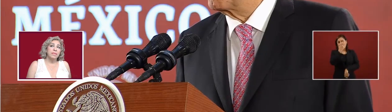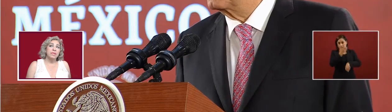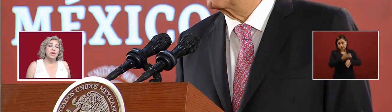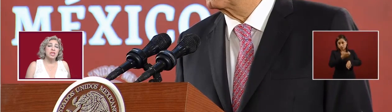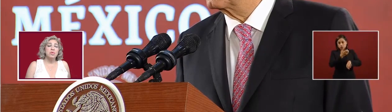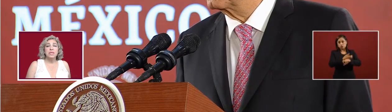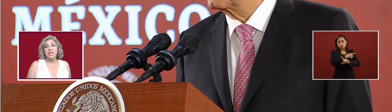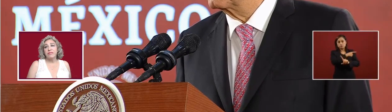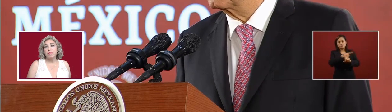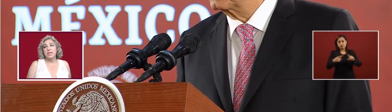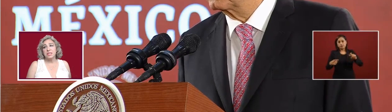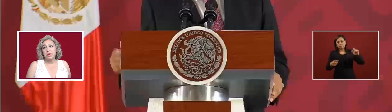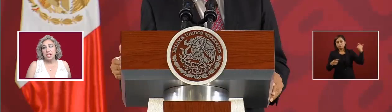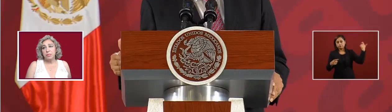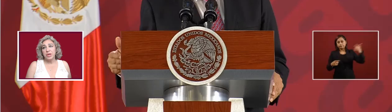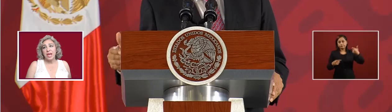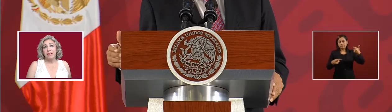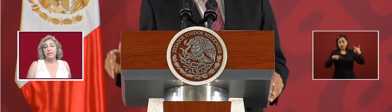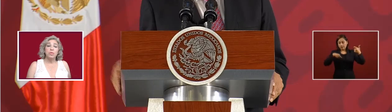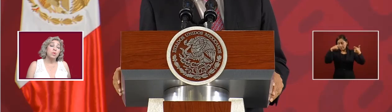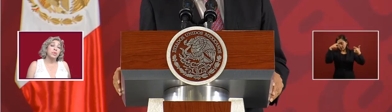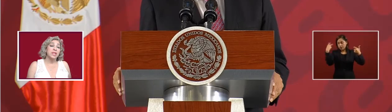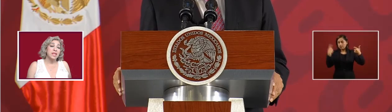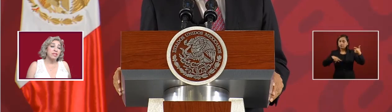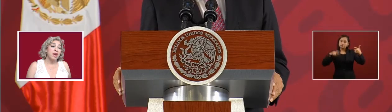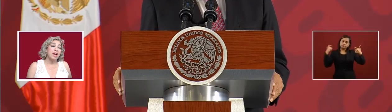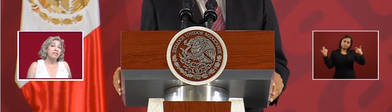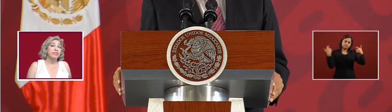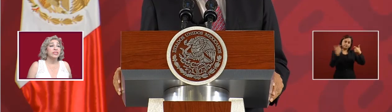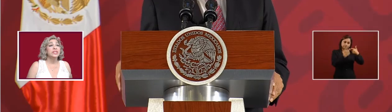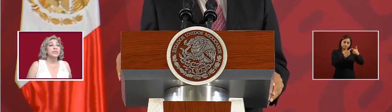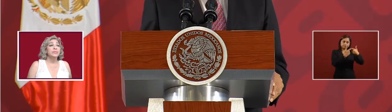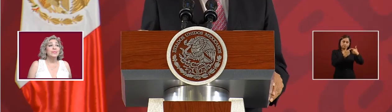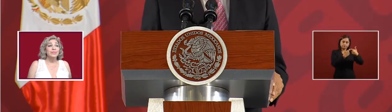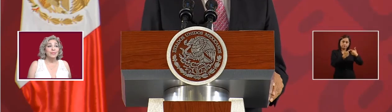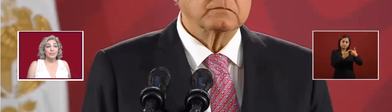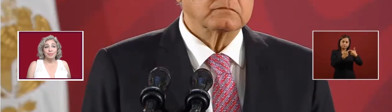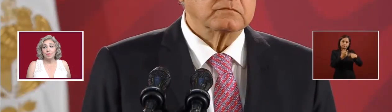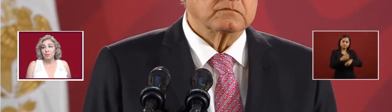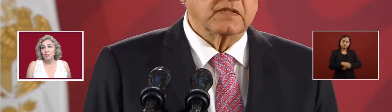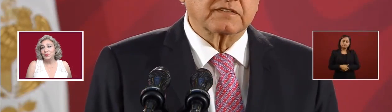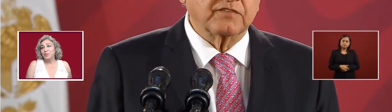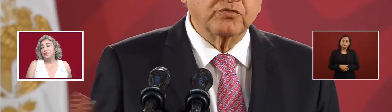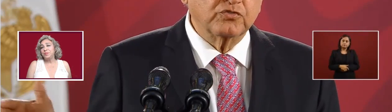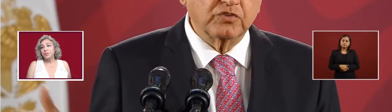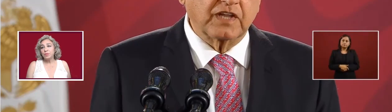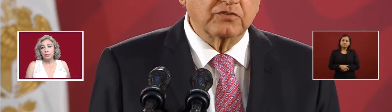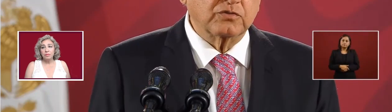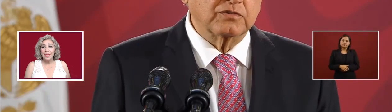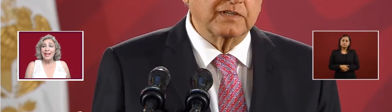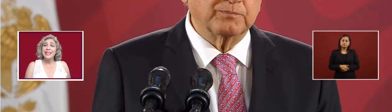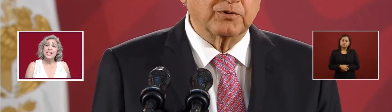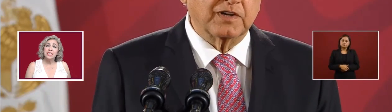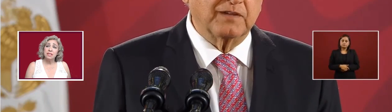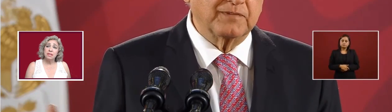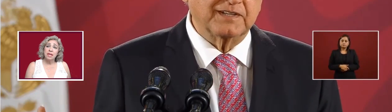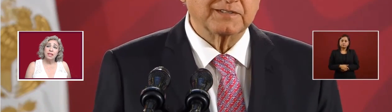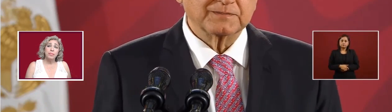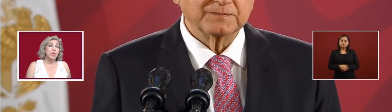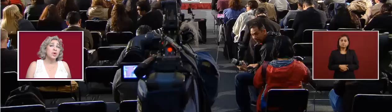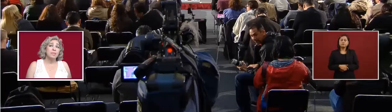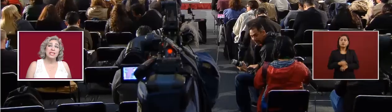the U.S. government is going to put half and we're putting the other half and the